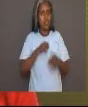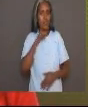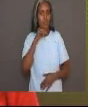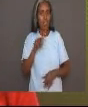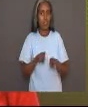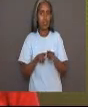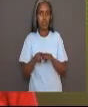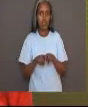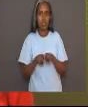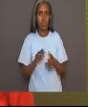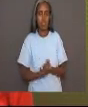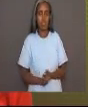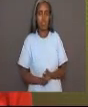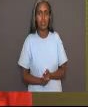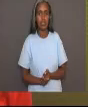argument.